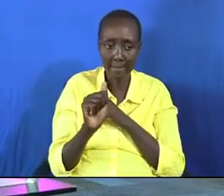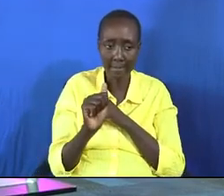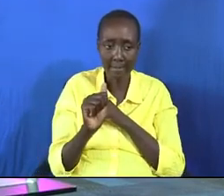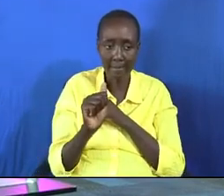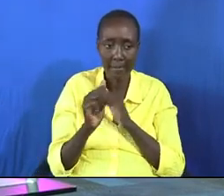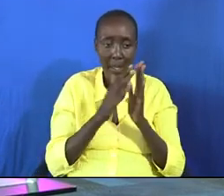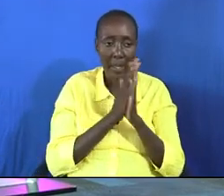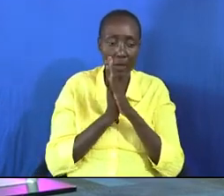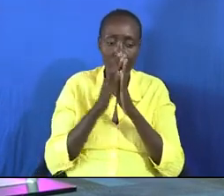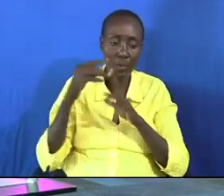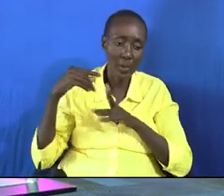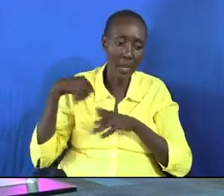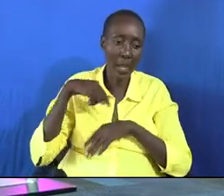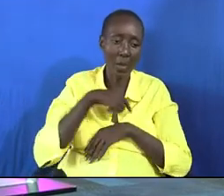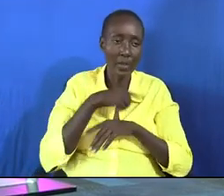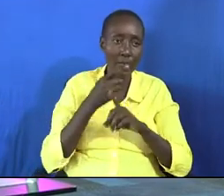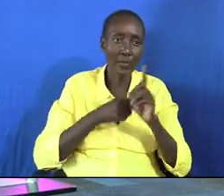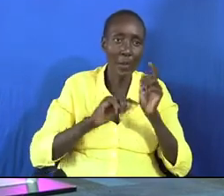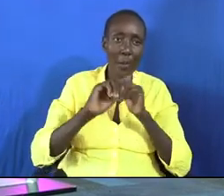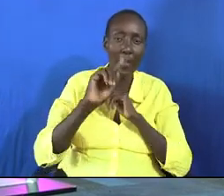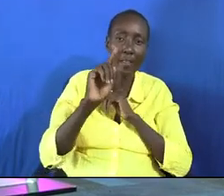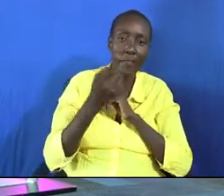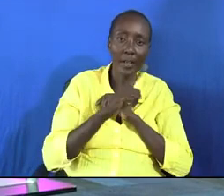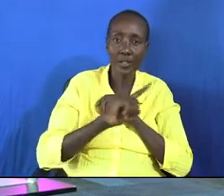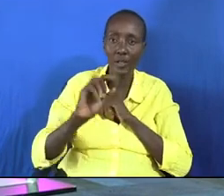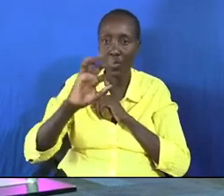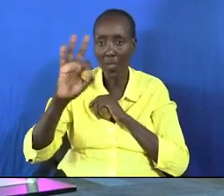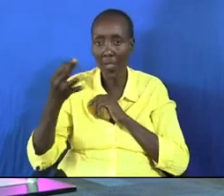our story comes from the first to third